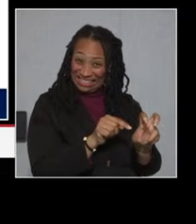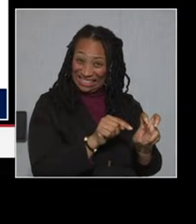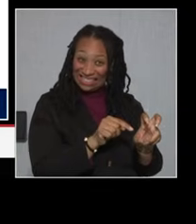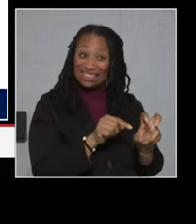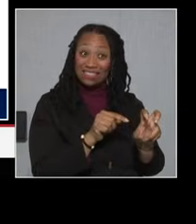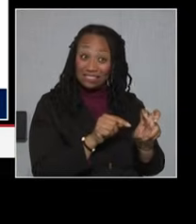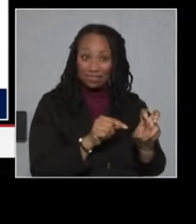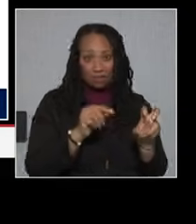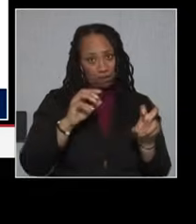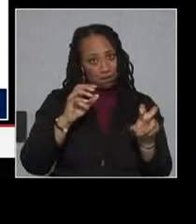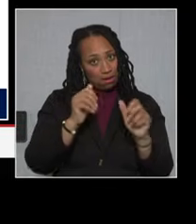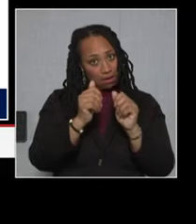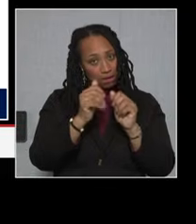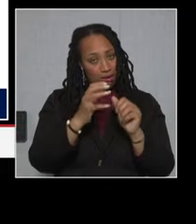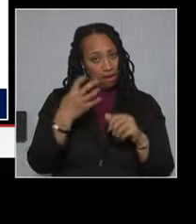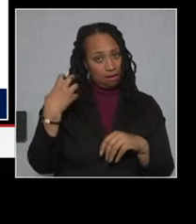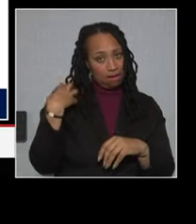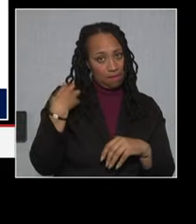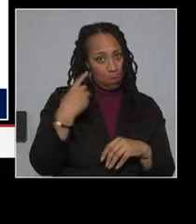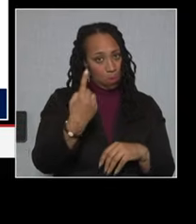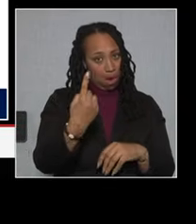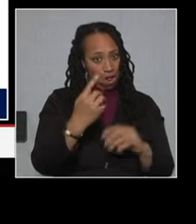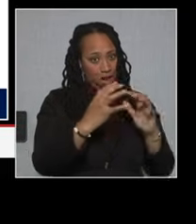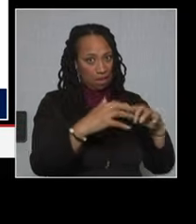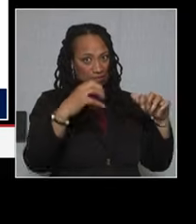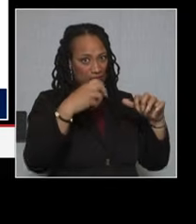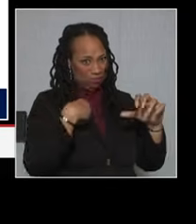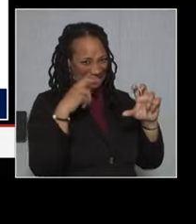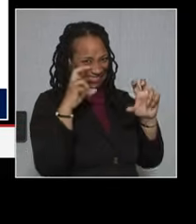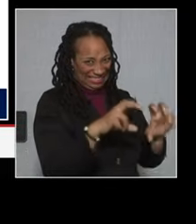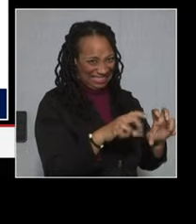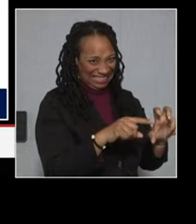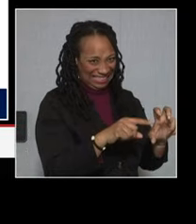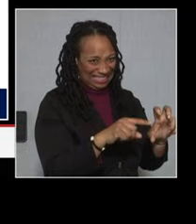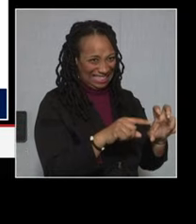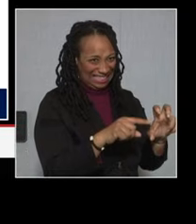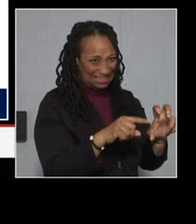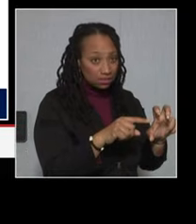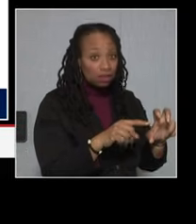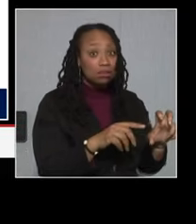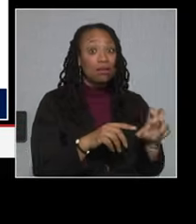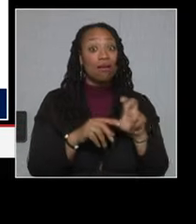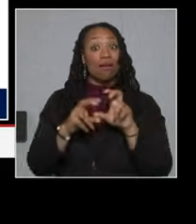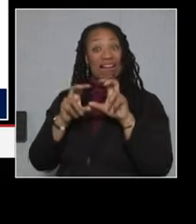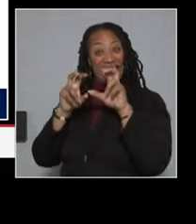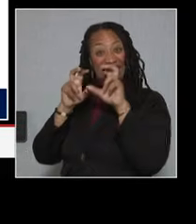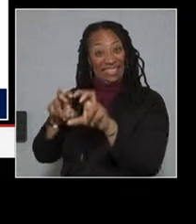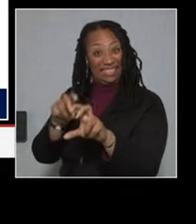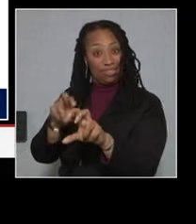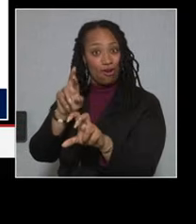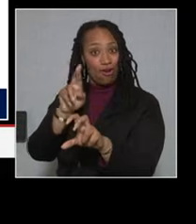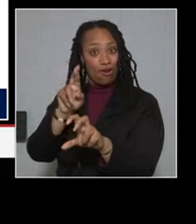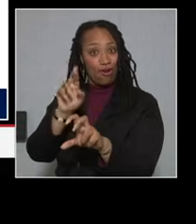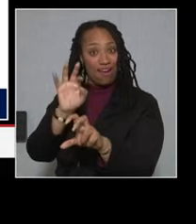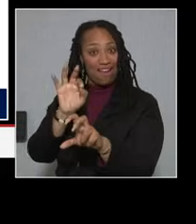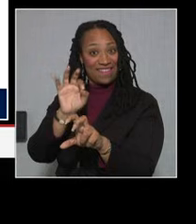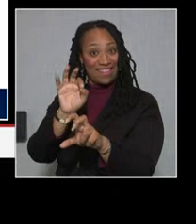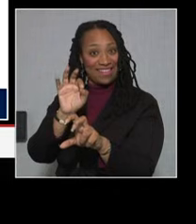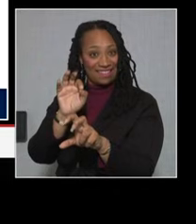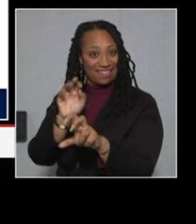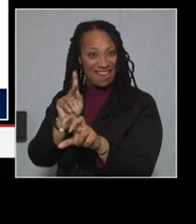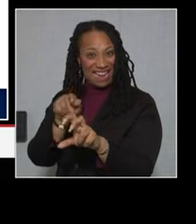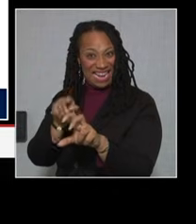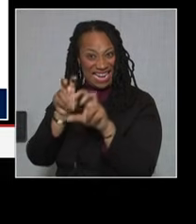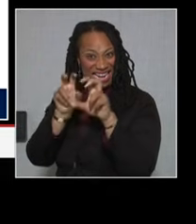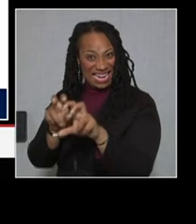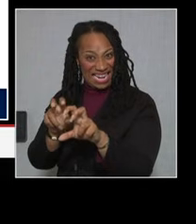will anchor 180 acres of mixed-use development along the Anacostia. The power of sports and entertainment is both real